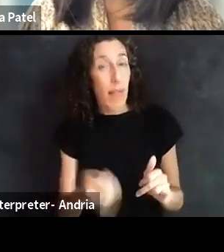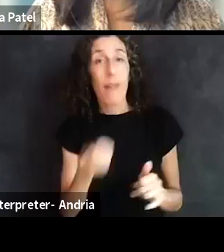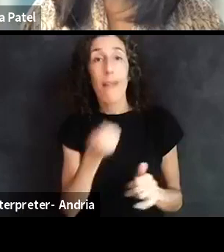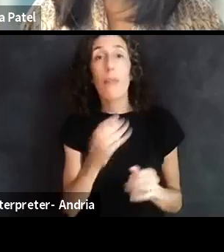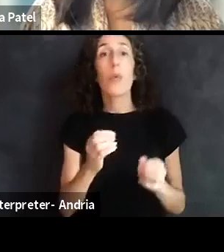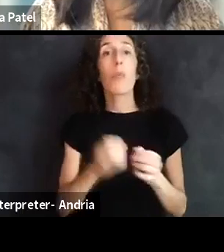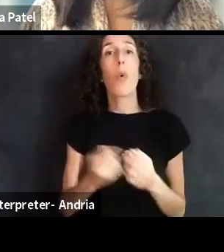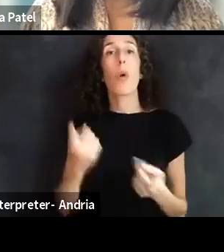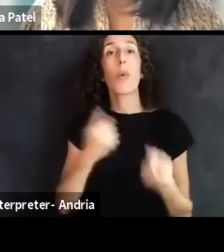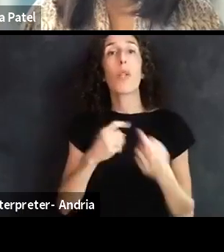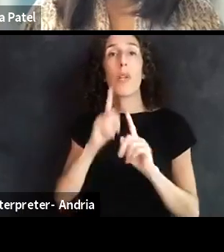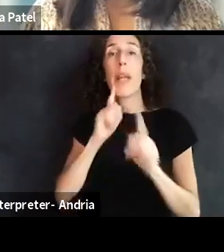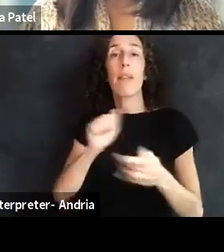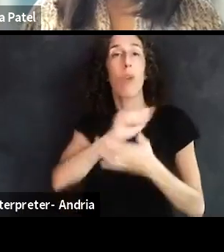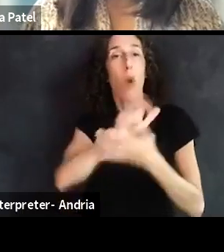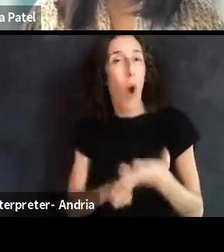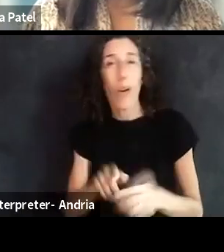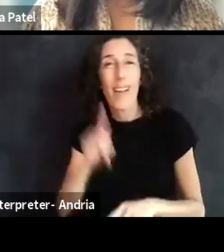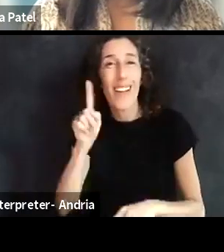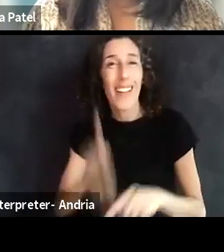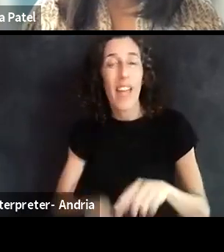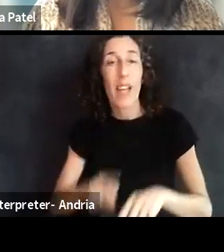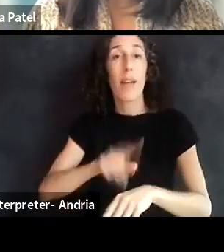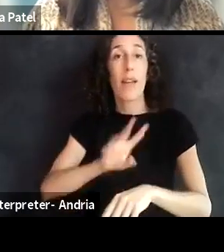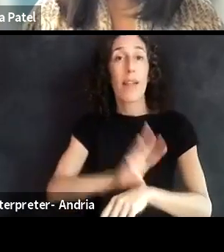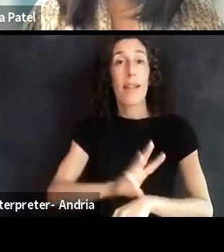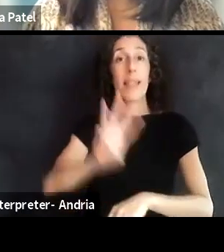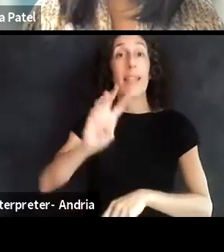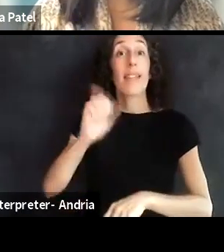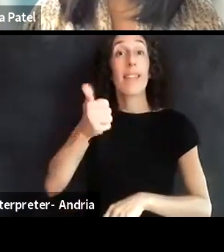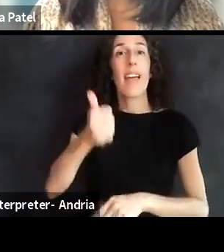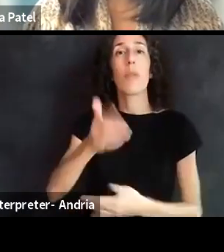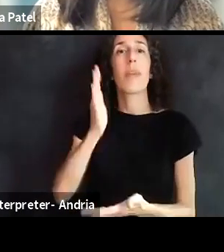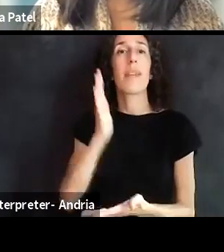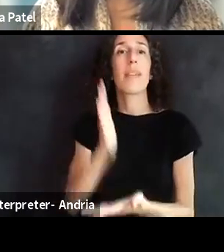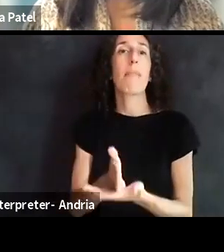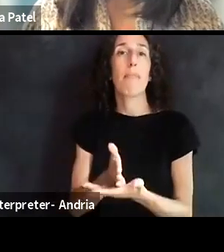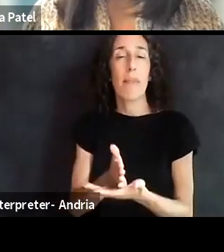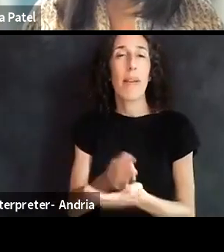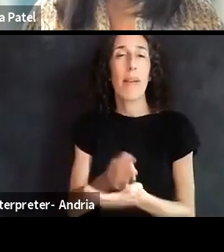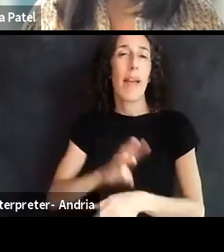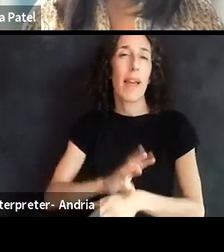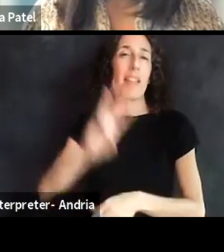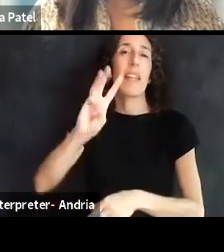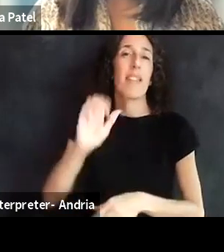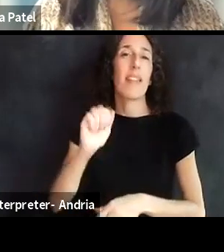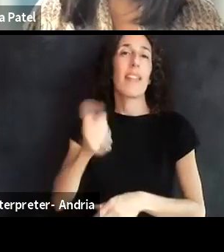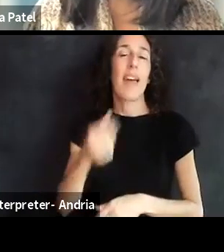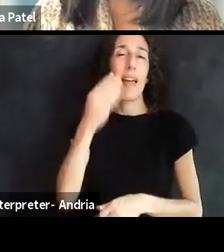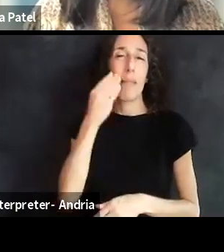will be cutting off at 6:10. So just so everybody has a sense of what's coming.